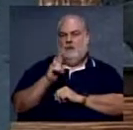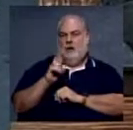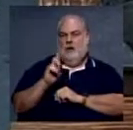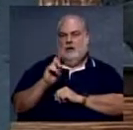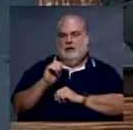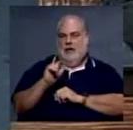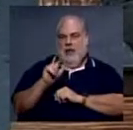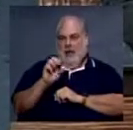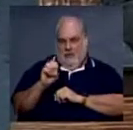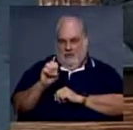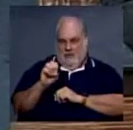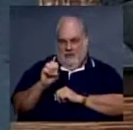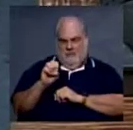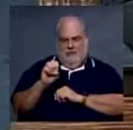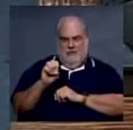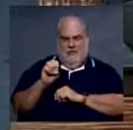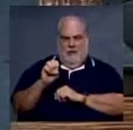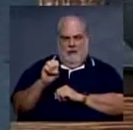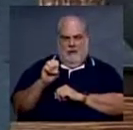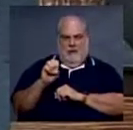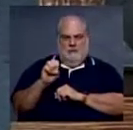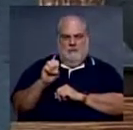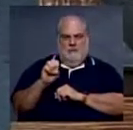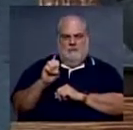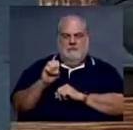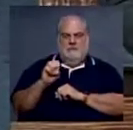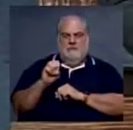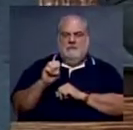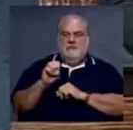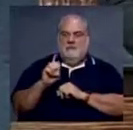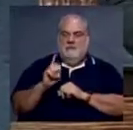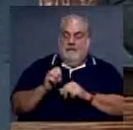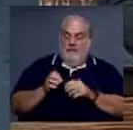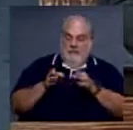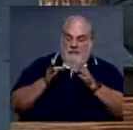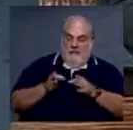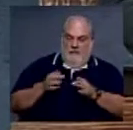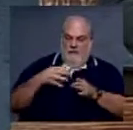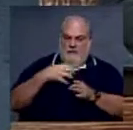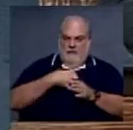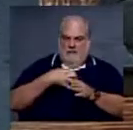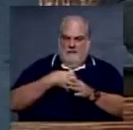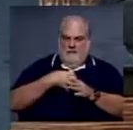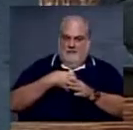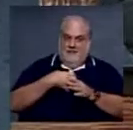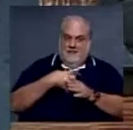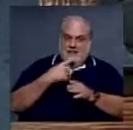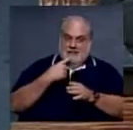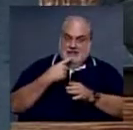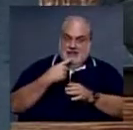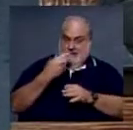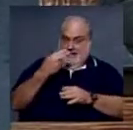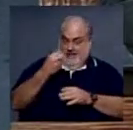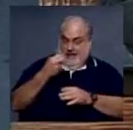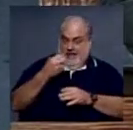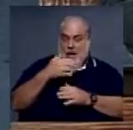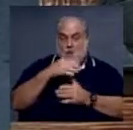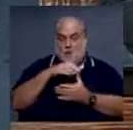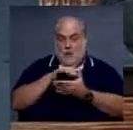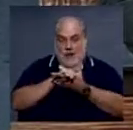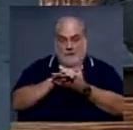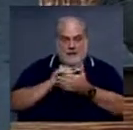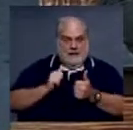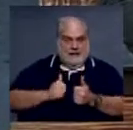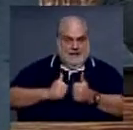with the commercial area. The resident addressed the commission in opposition to the request. He stated that he and his wife had lived